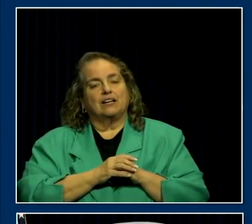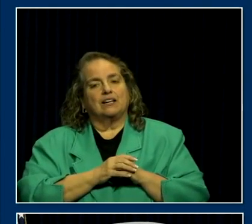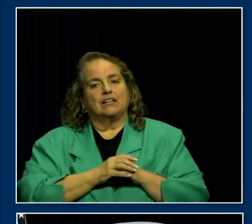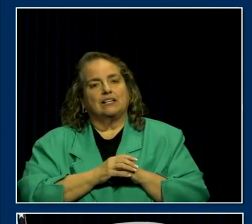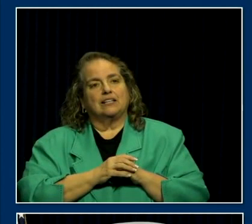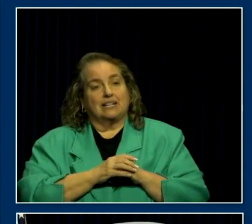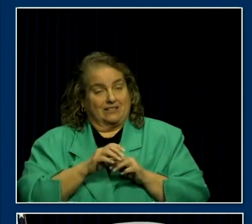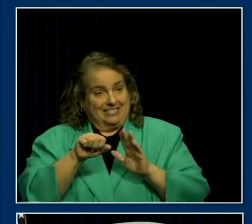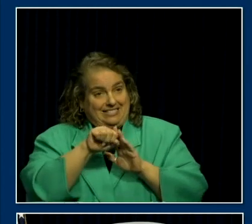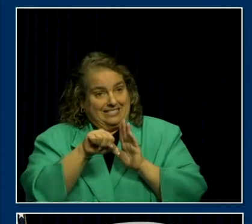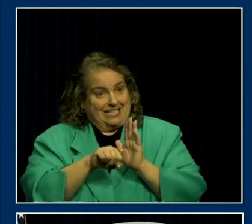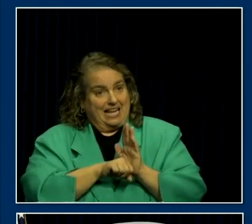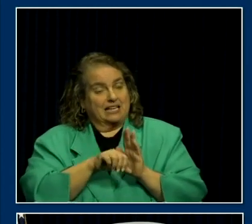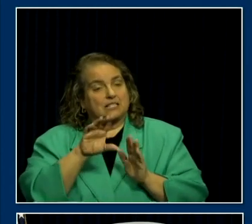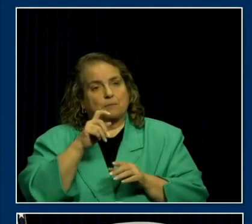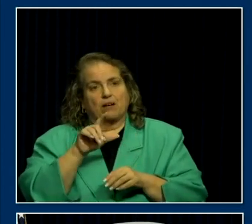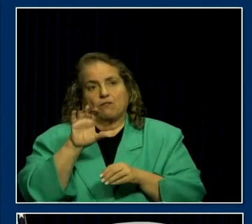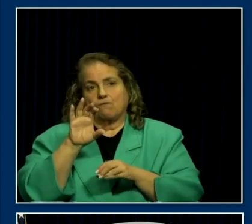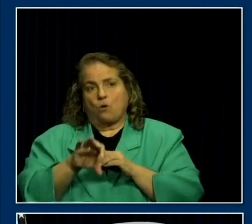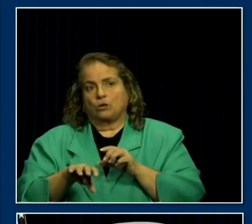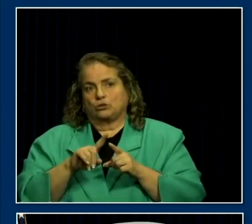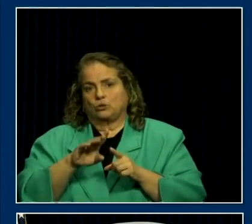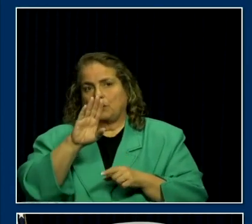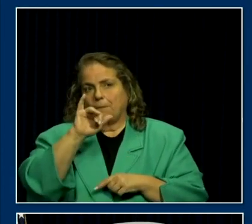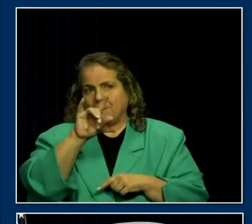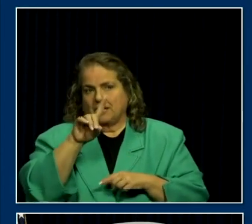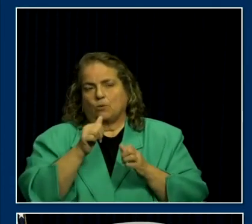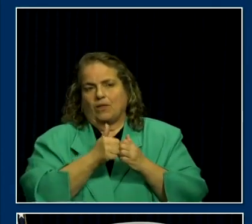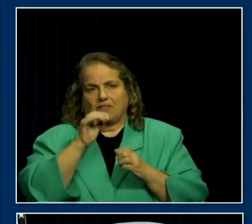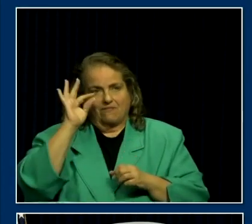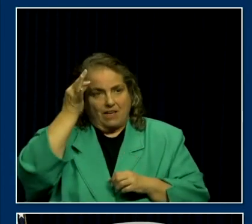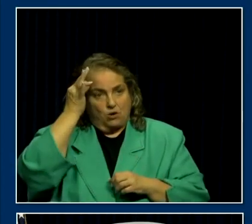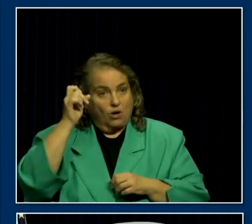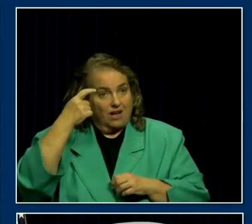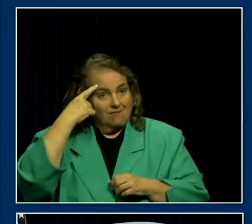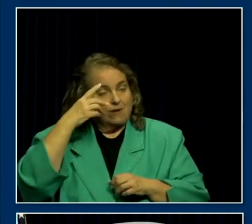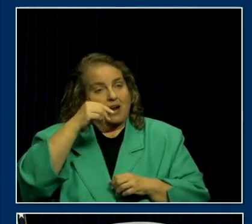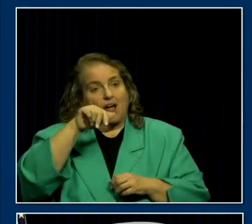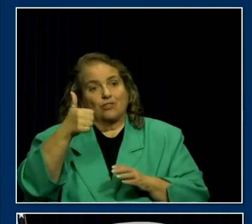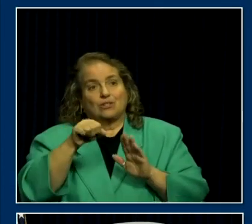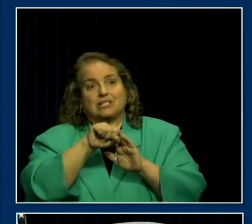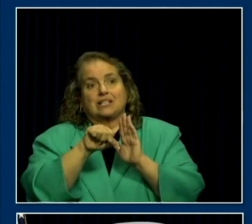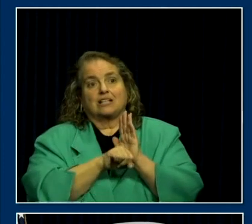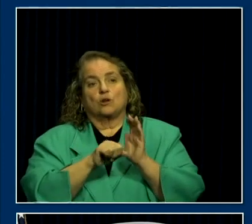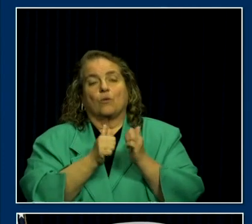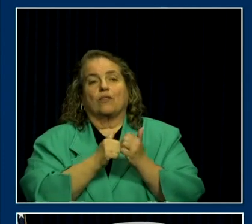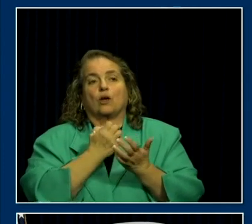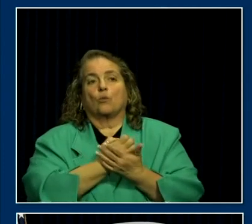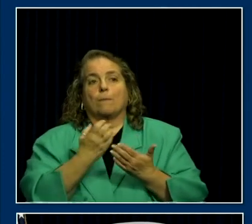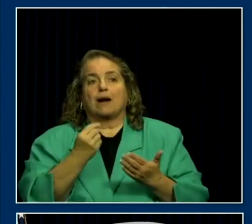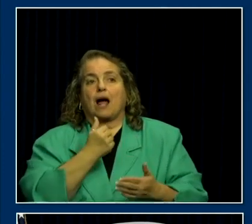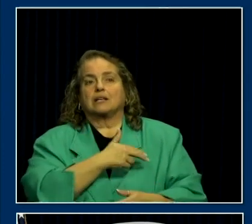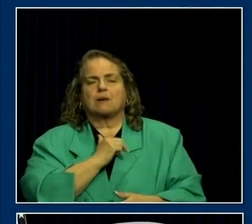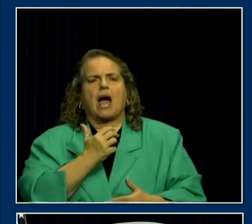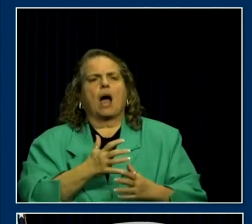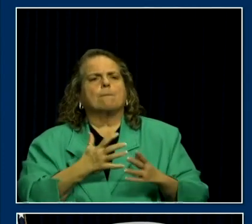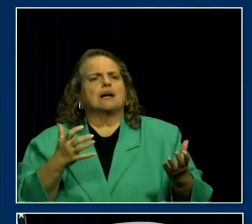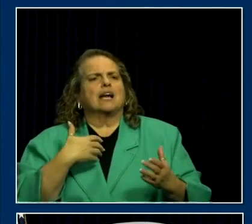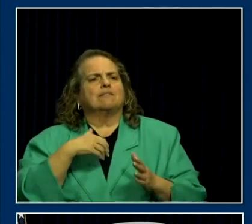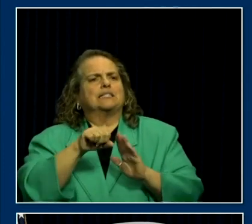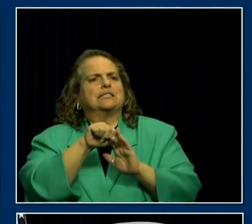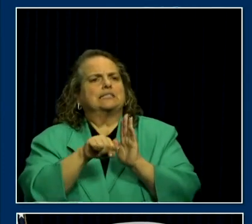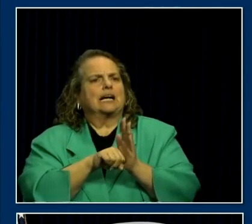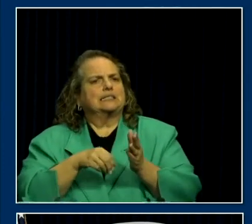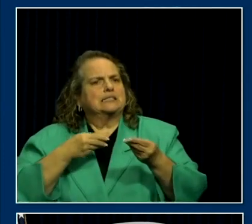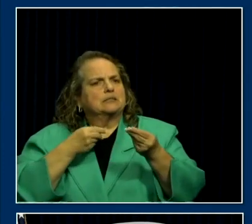I've said the state is being forced to bid with the federal government and other states for equipment in hospitals. Do you have a figure on how much the state has spent to date